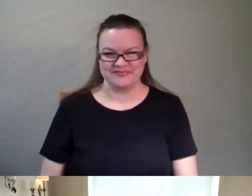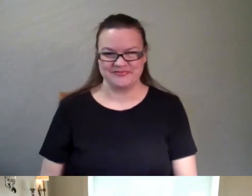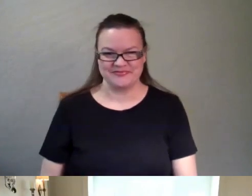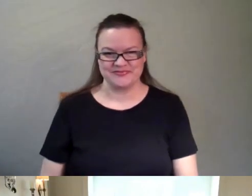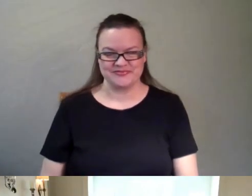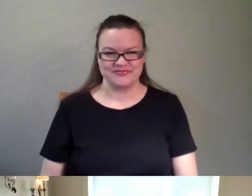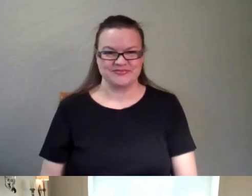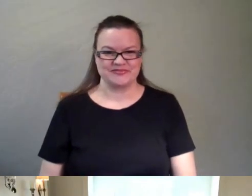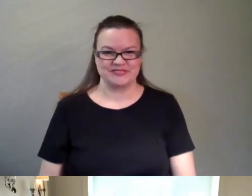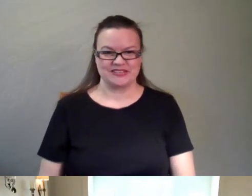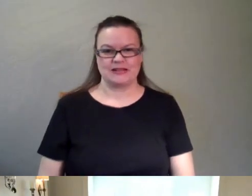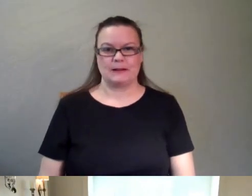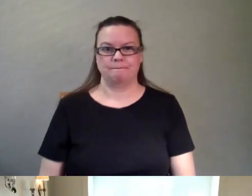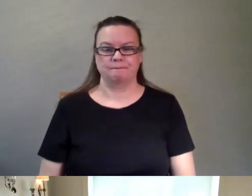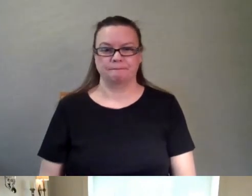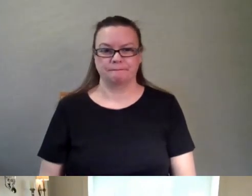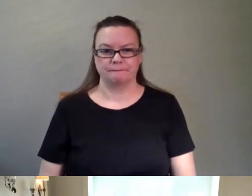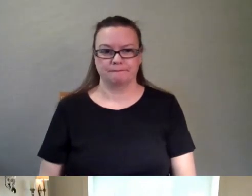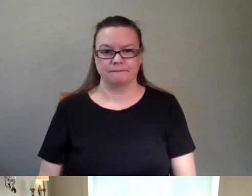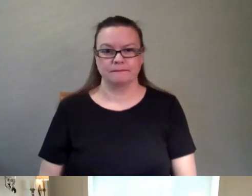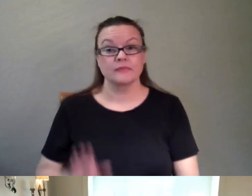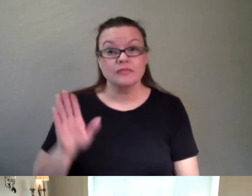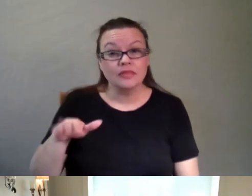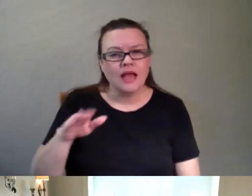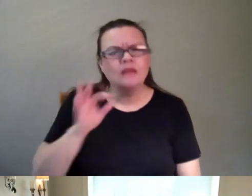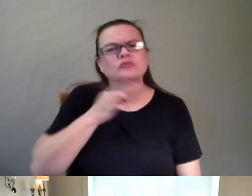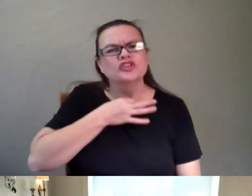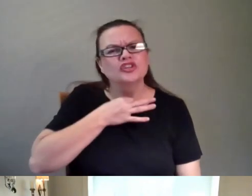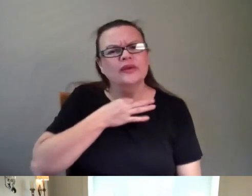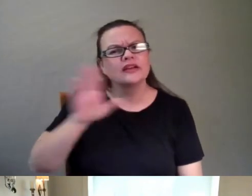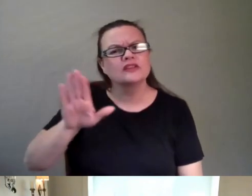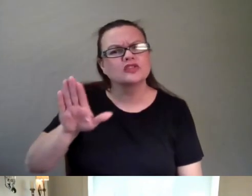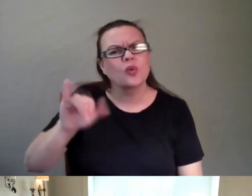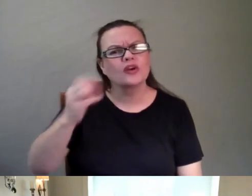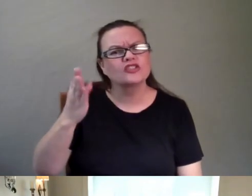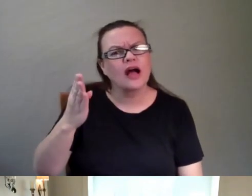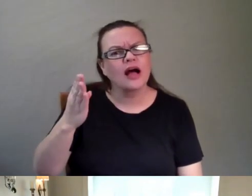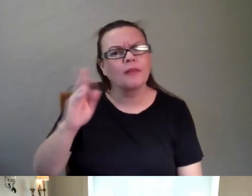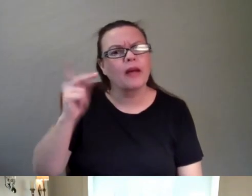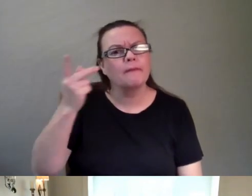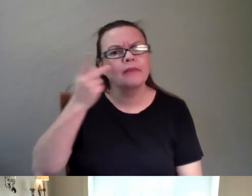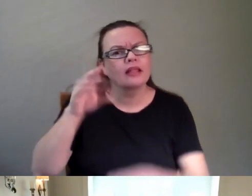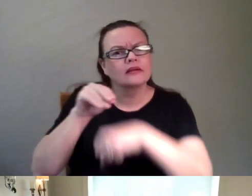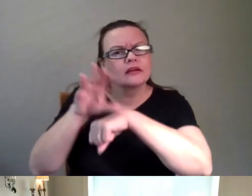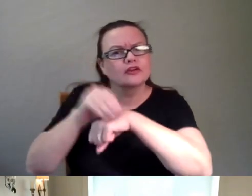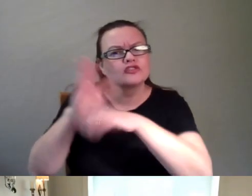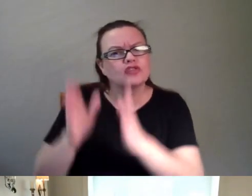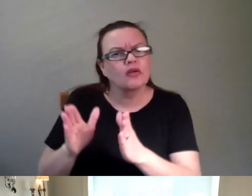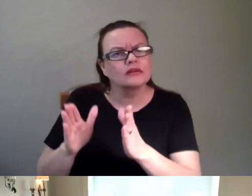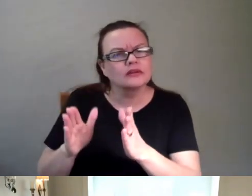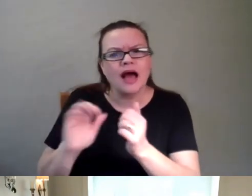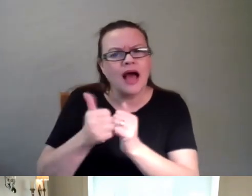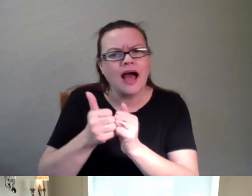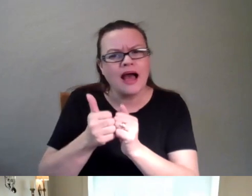know, how does one become a political consultant? What were your paths to your positions?